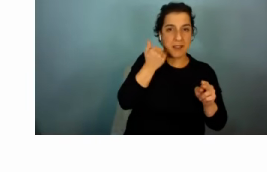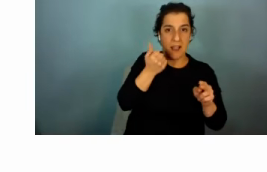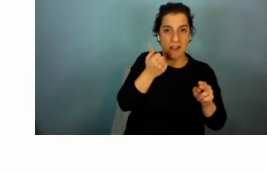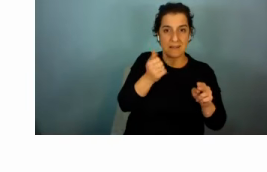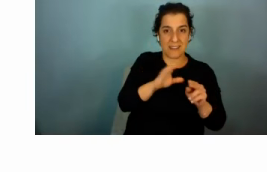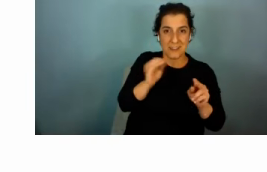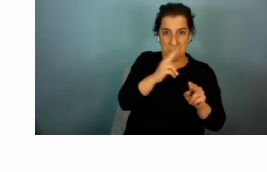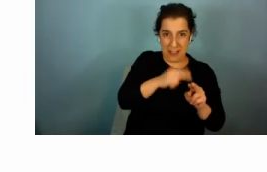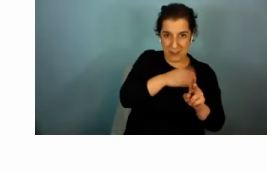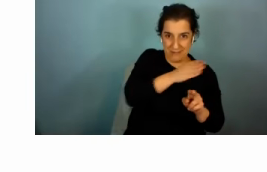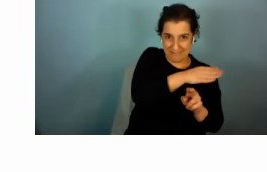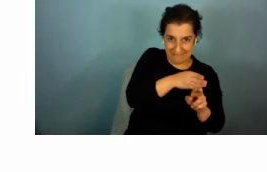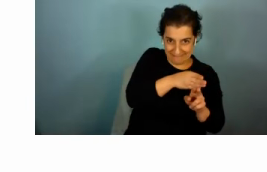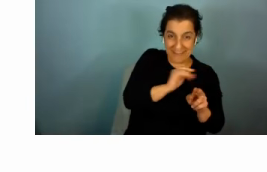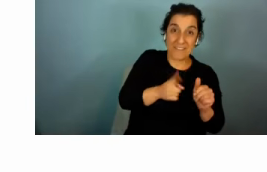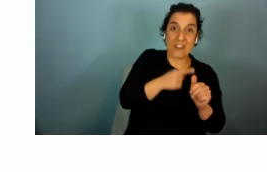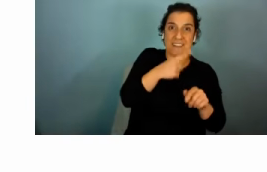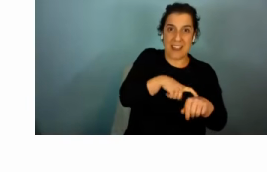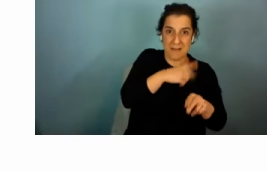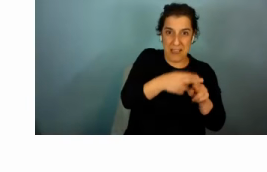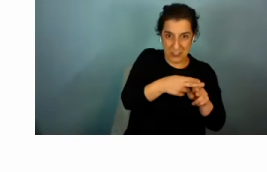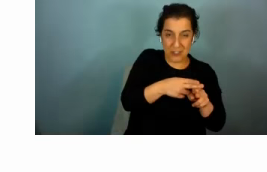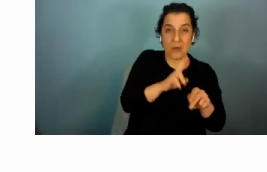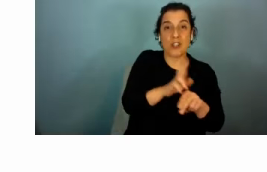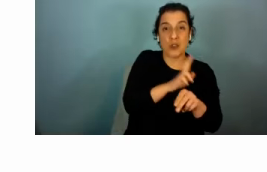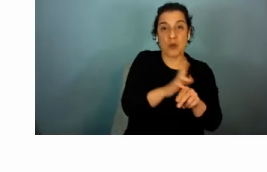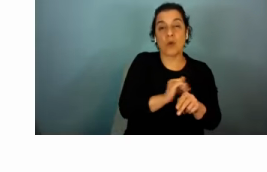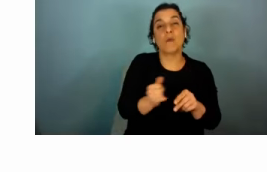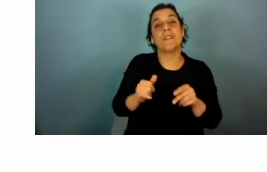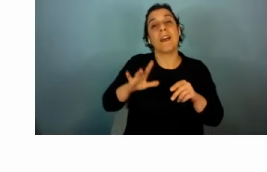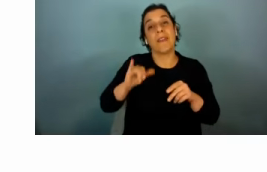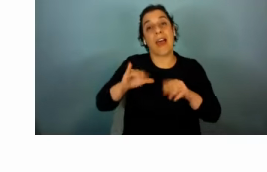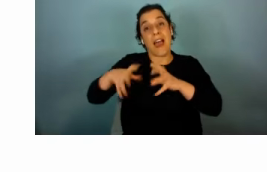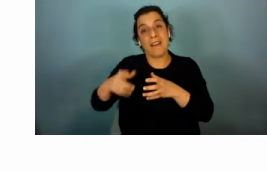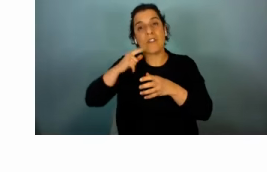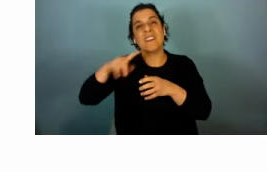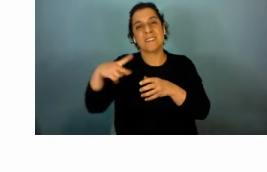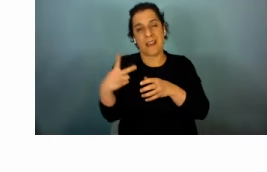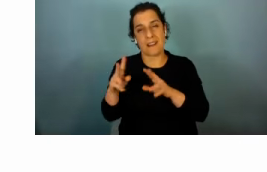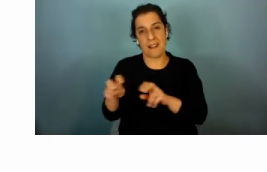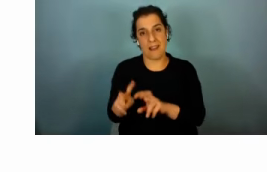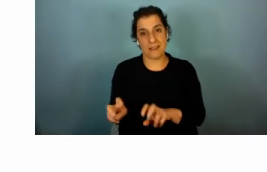no mention preceding them, we only use this subset of the data for the second analysis.